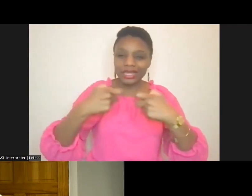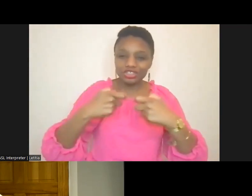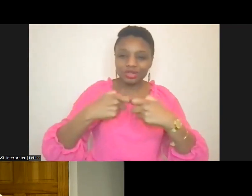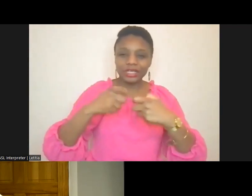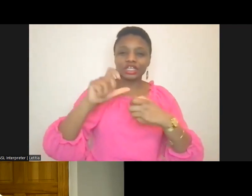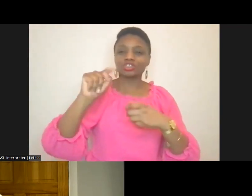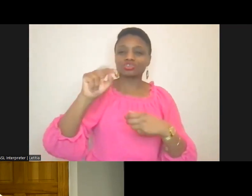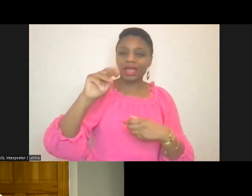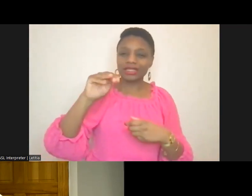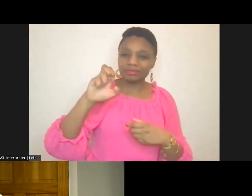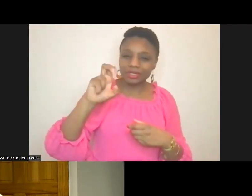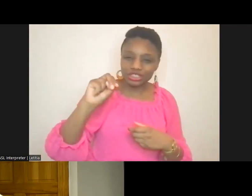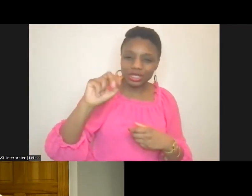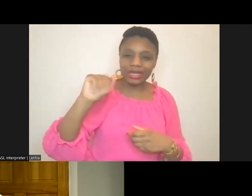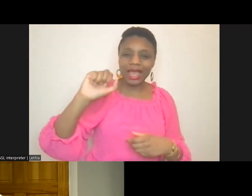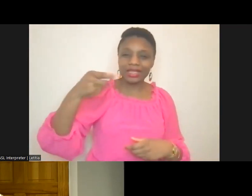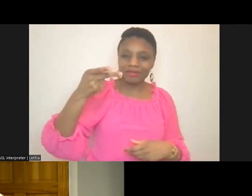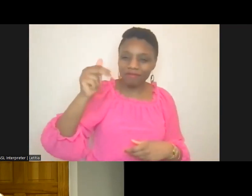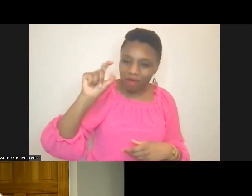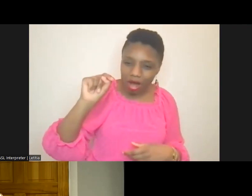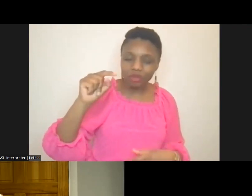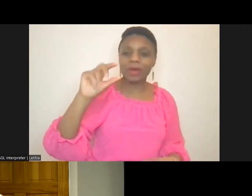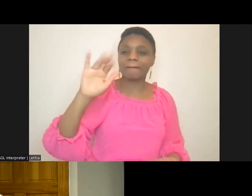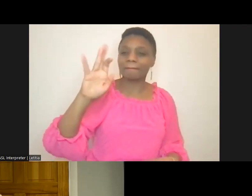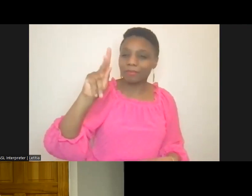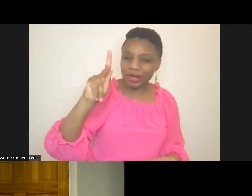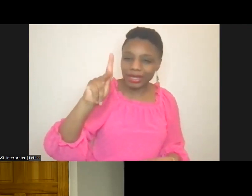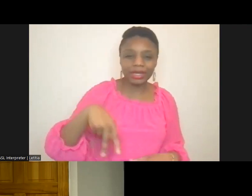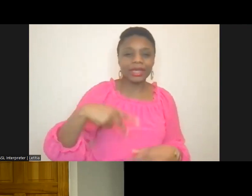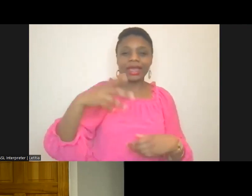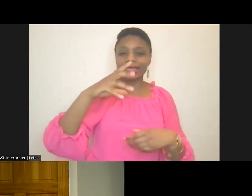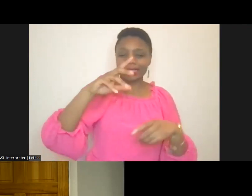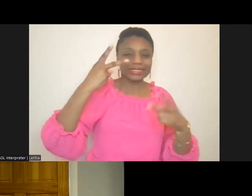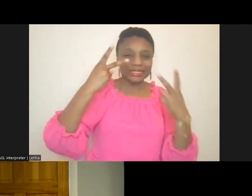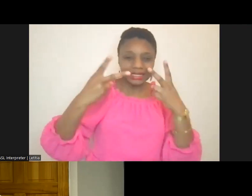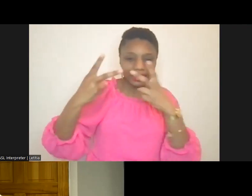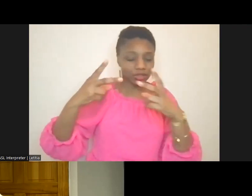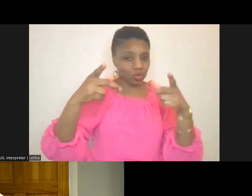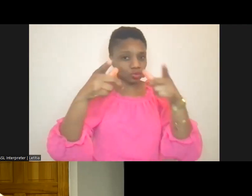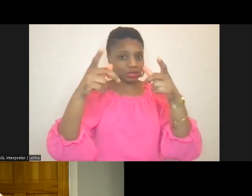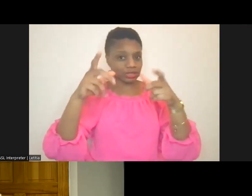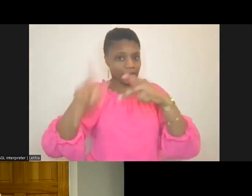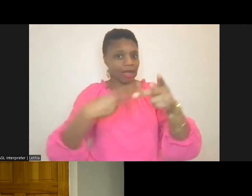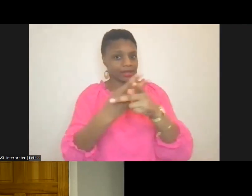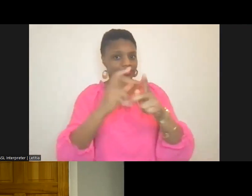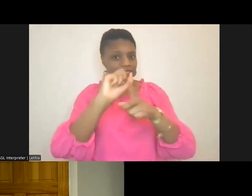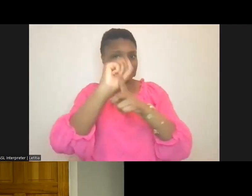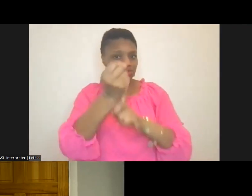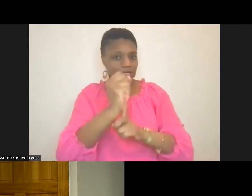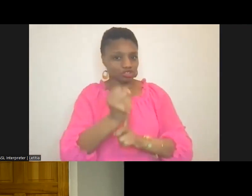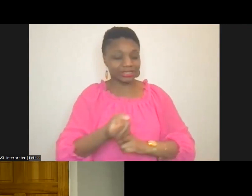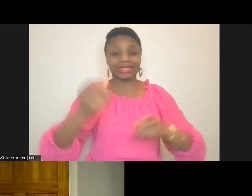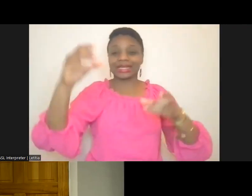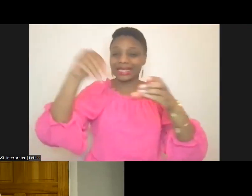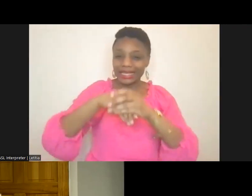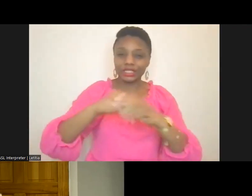infrastructure, asphalt, brick, and concrete siding in communities of color and low-income communities, meaning people